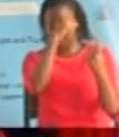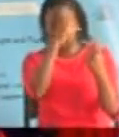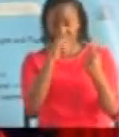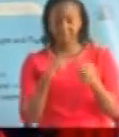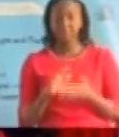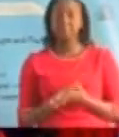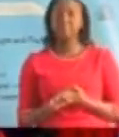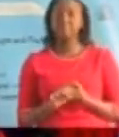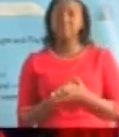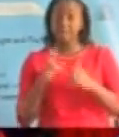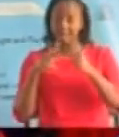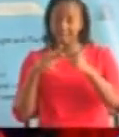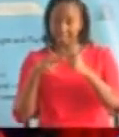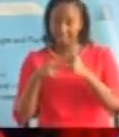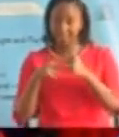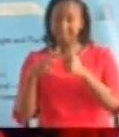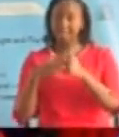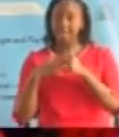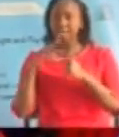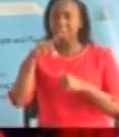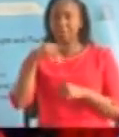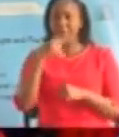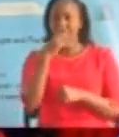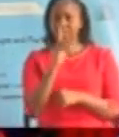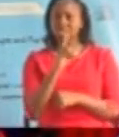79 PhD degrees,